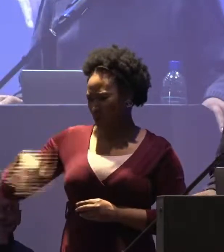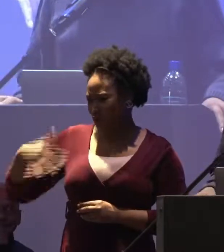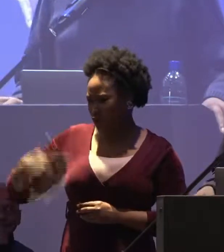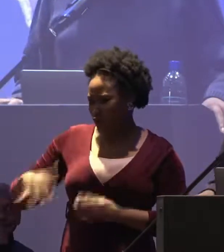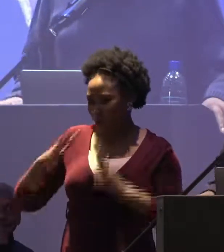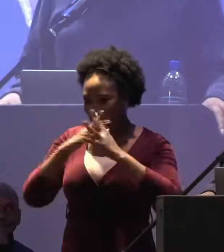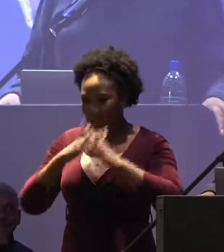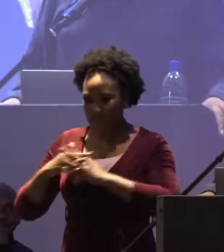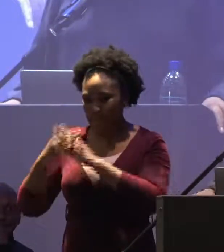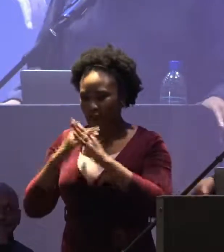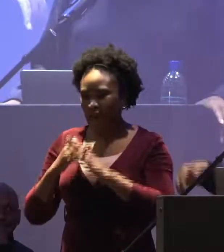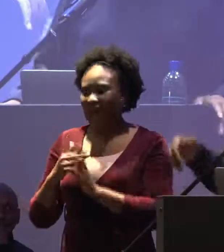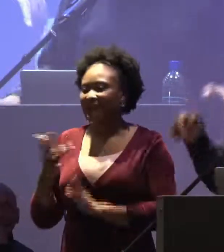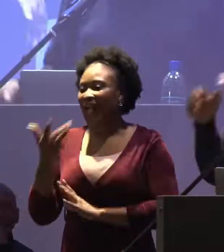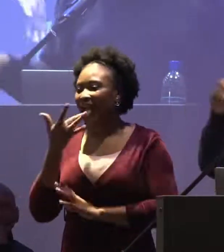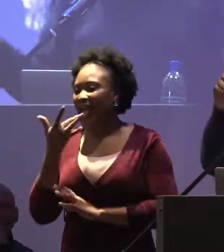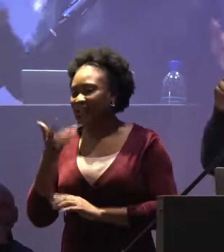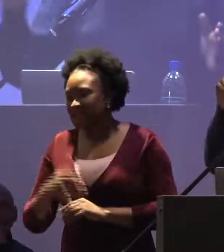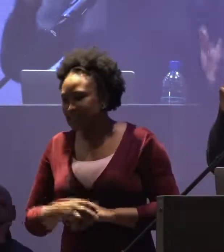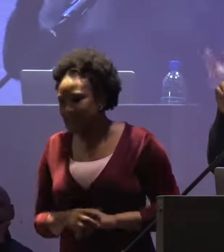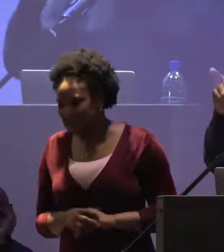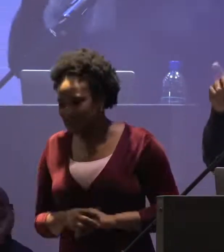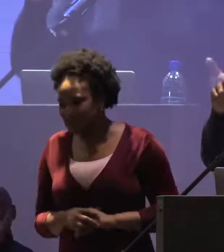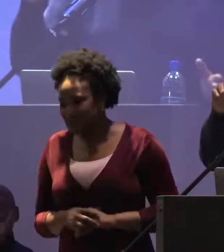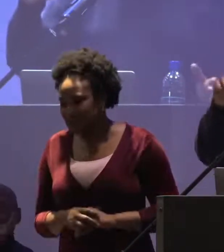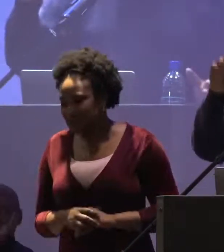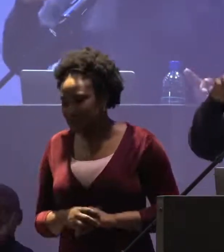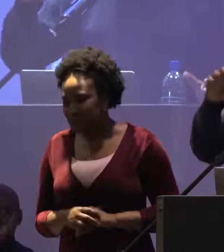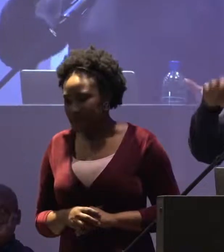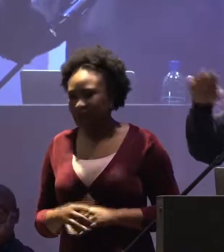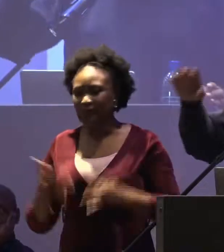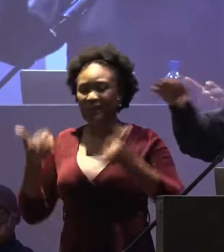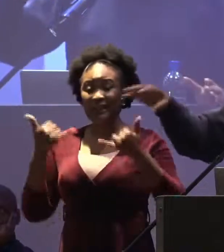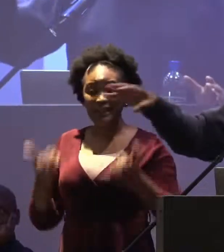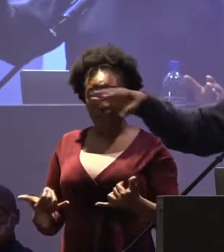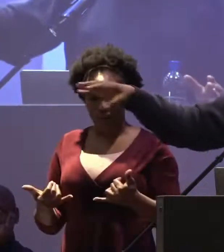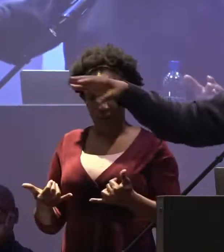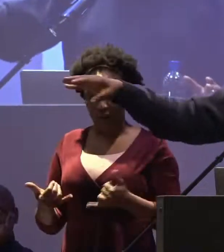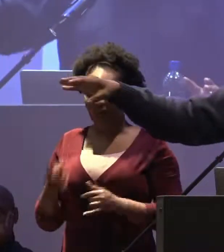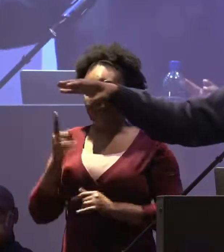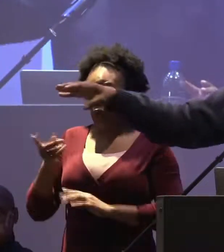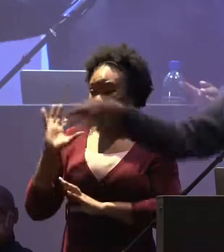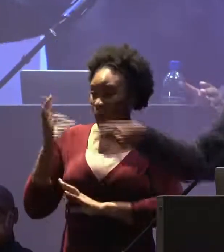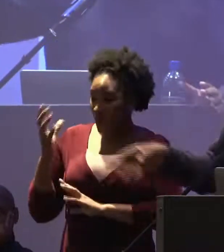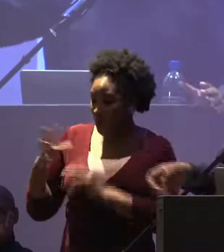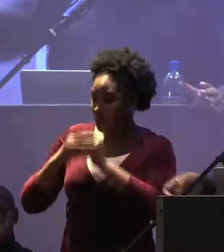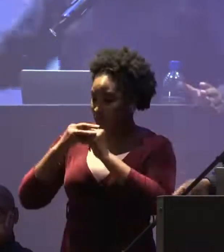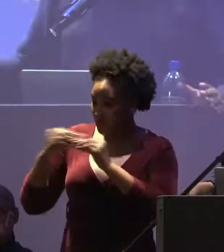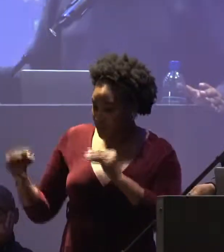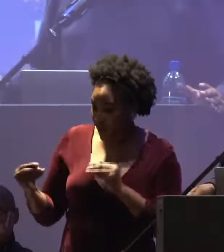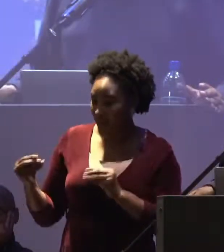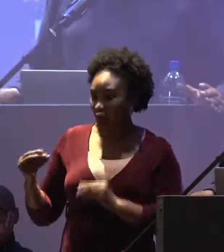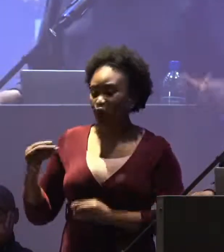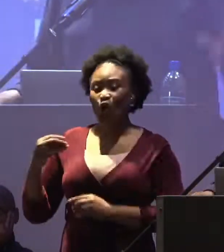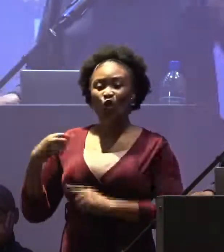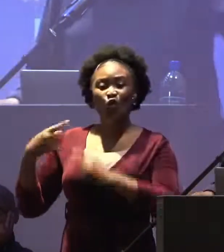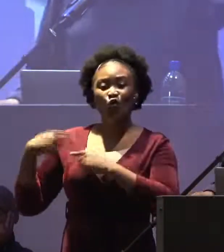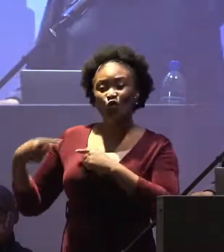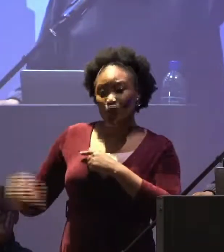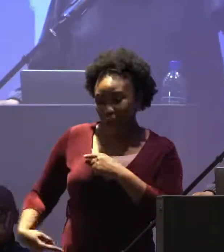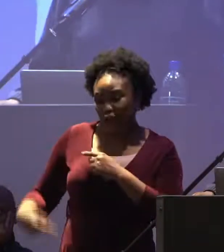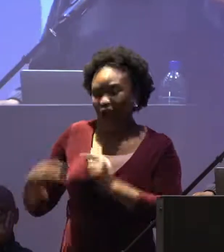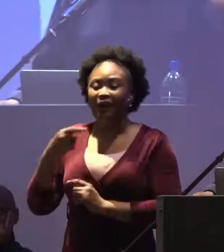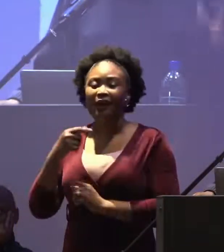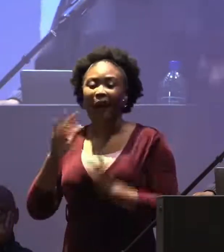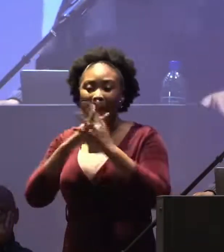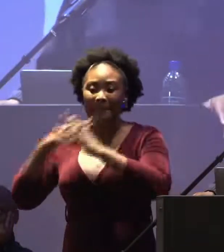Now, in front of gold dollar rich American taste will be the name of the